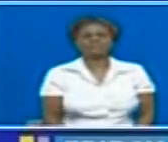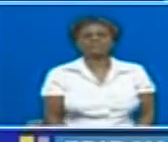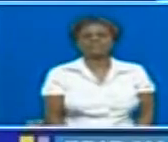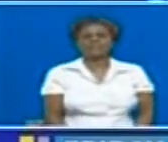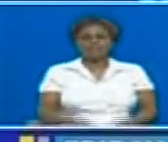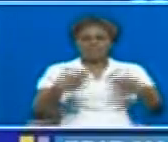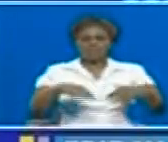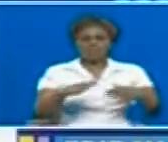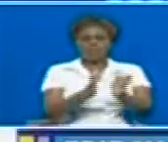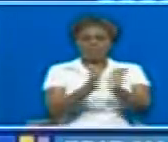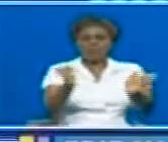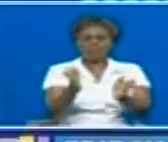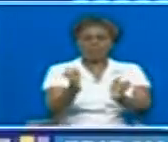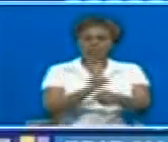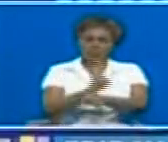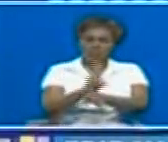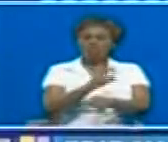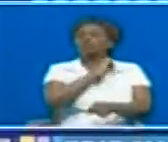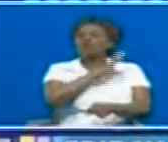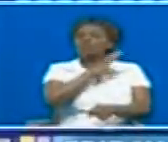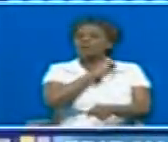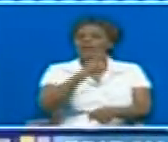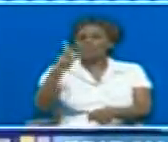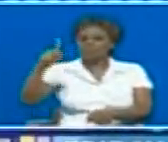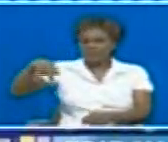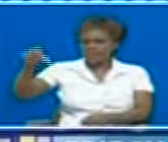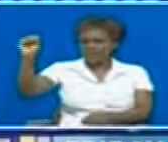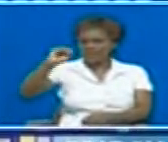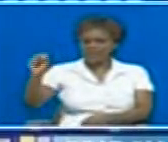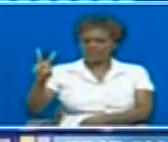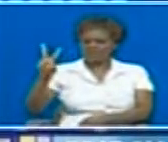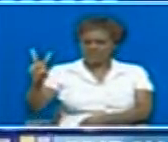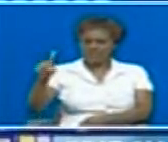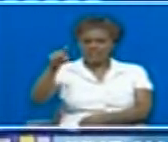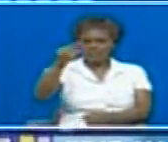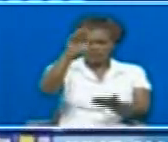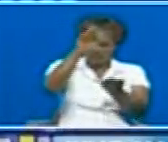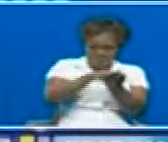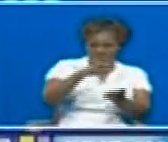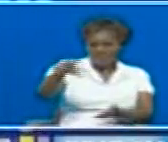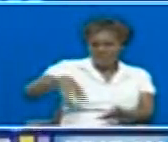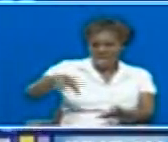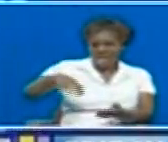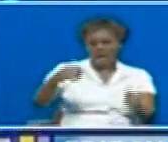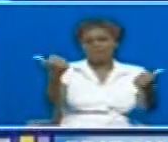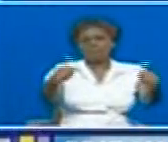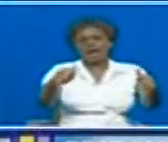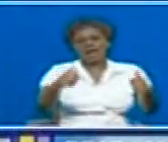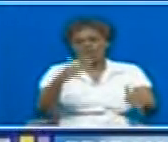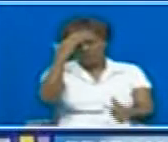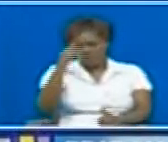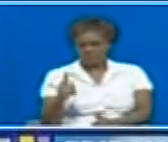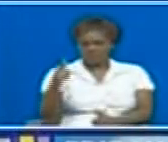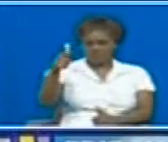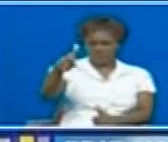Users of public service vehicles are now complaining that PSB providers have not slashed commuter fare prices following the